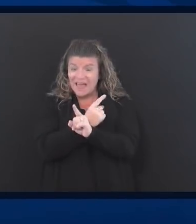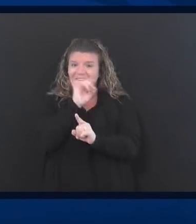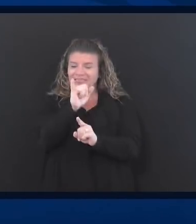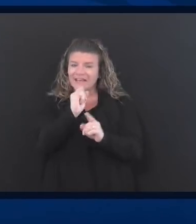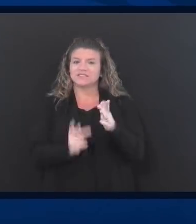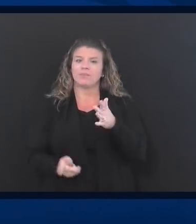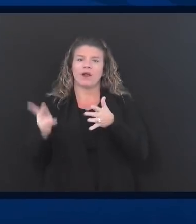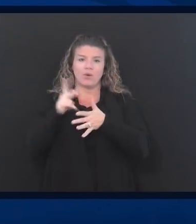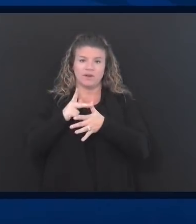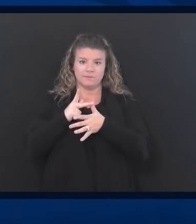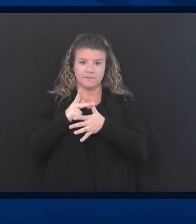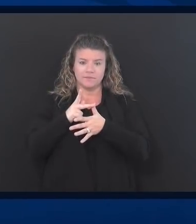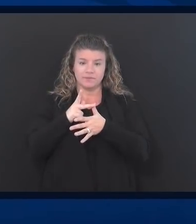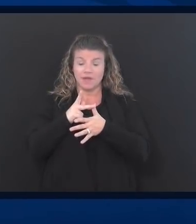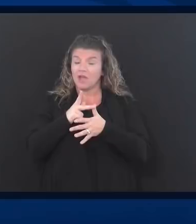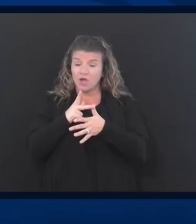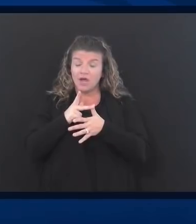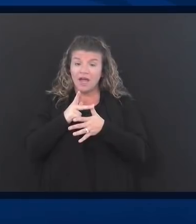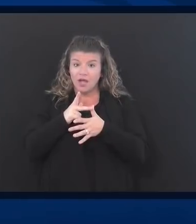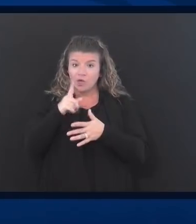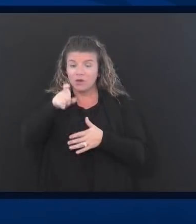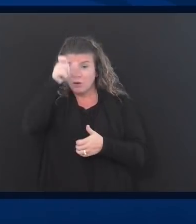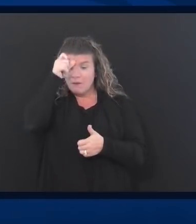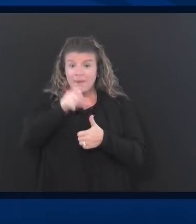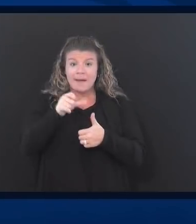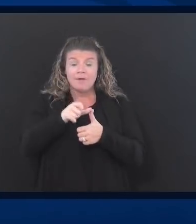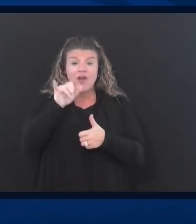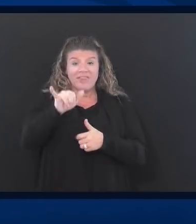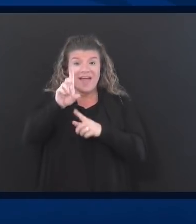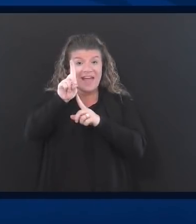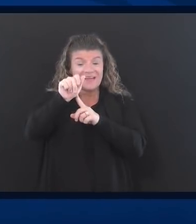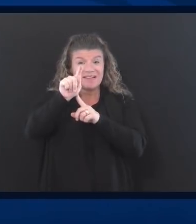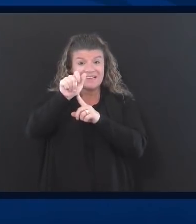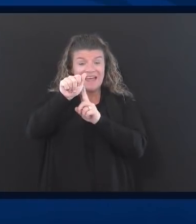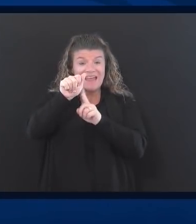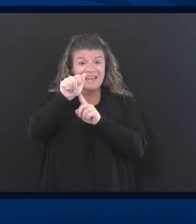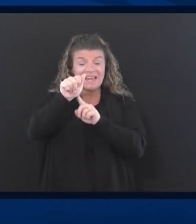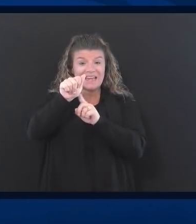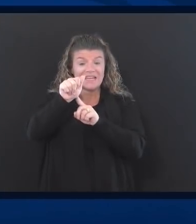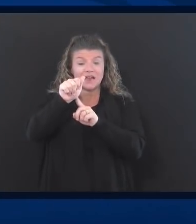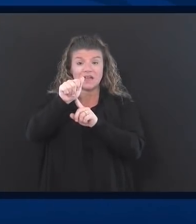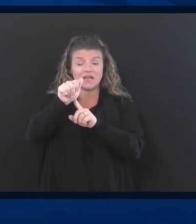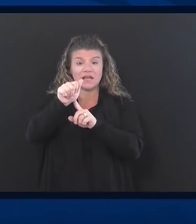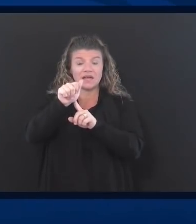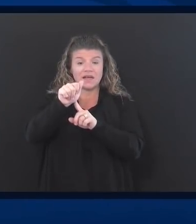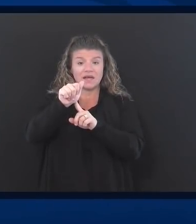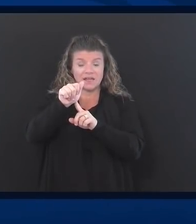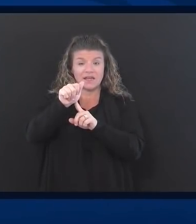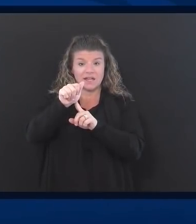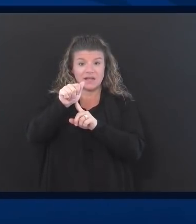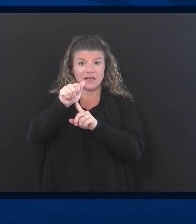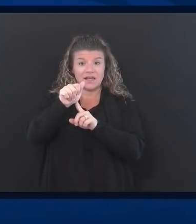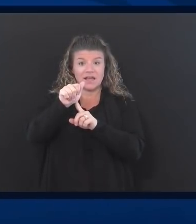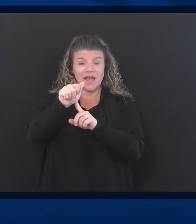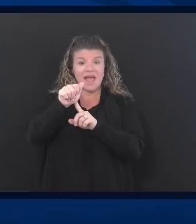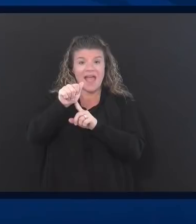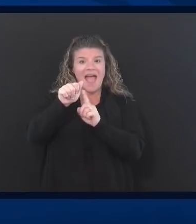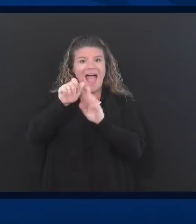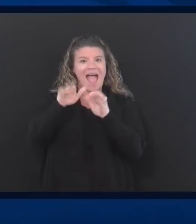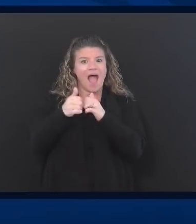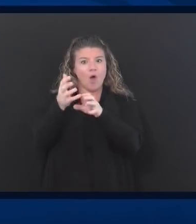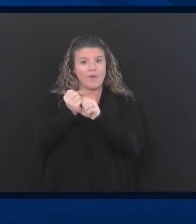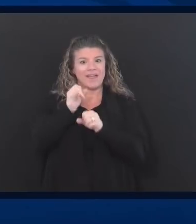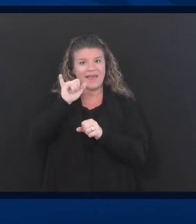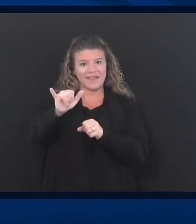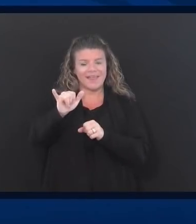priority. It's important to note that that data is informed by the local investigations that occur. So